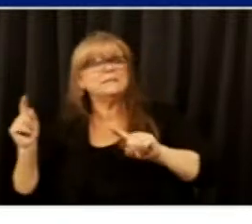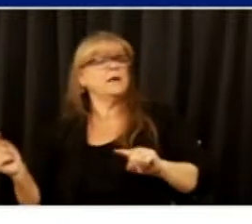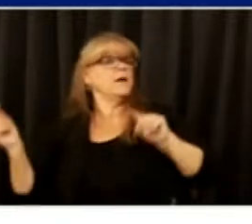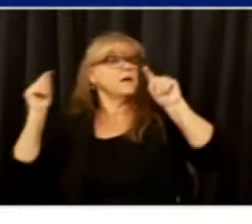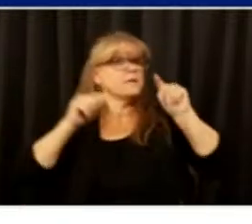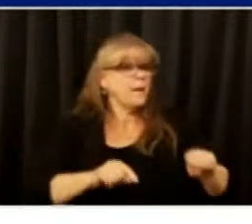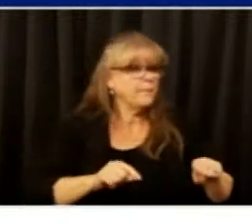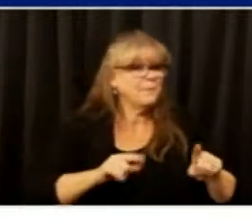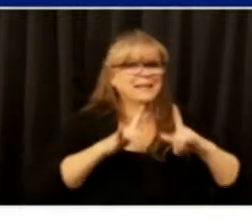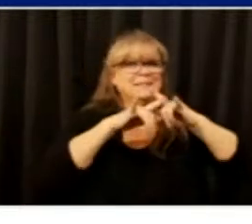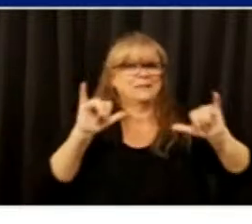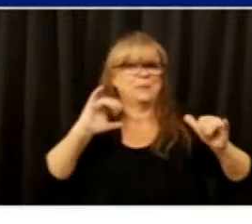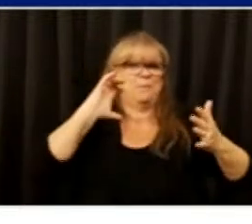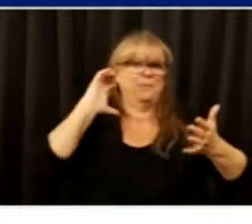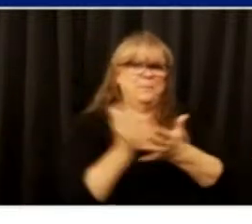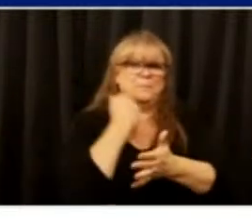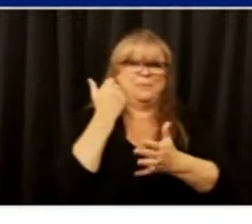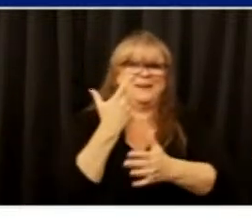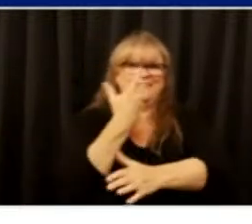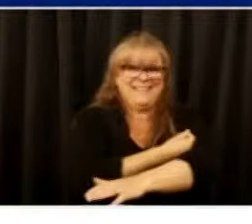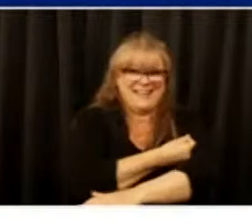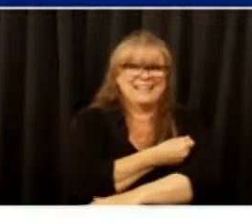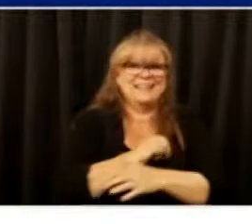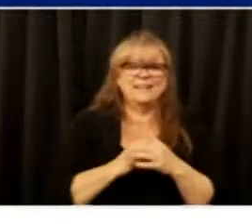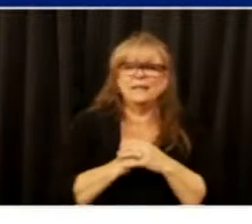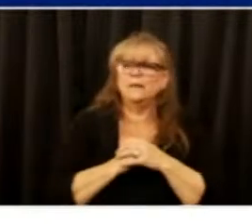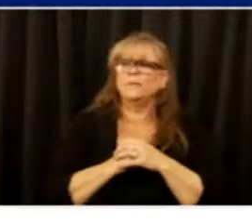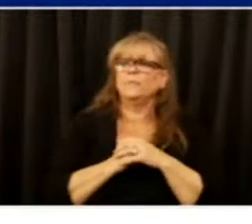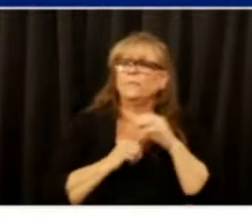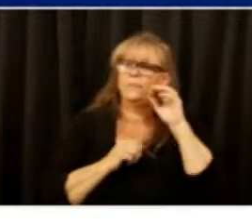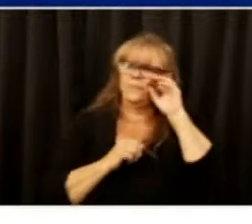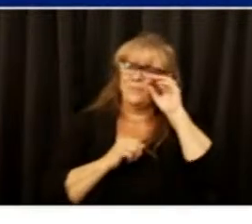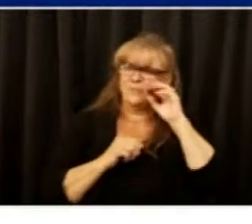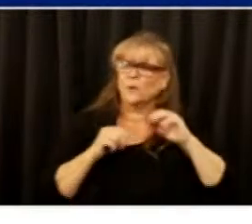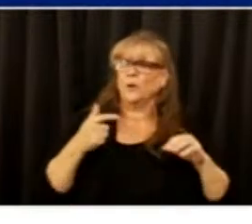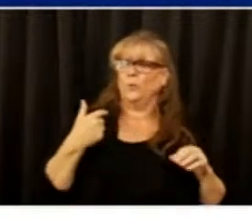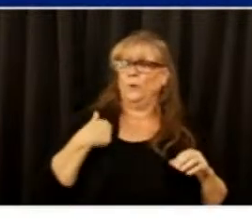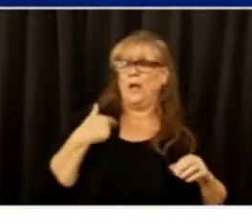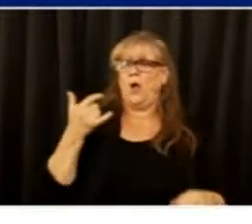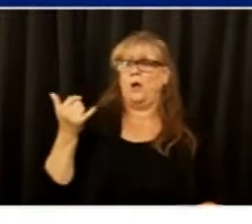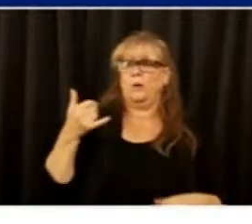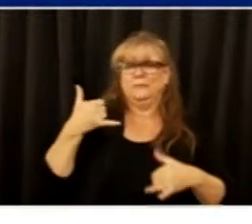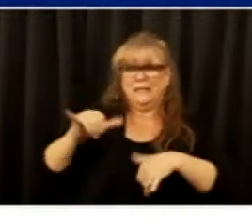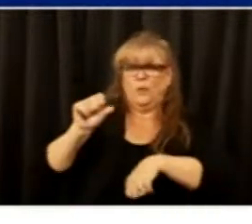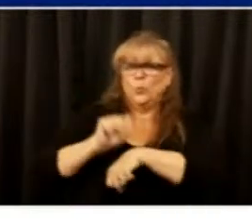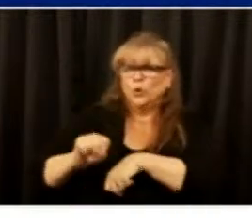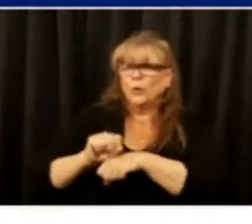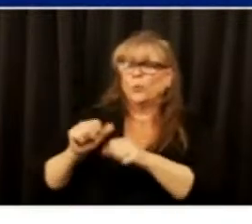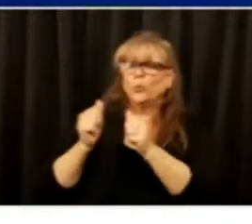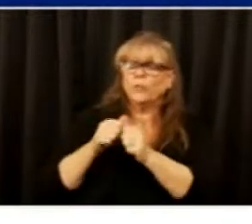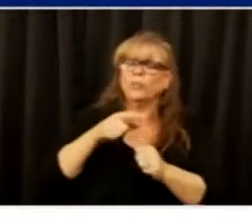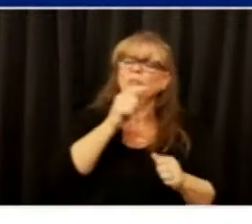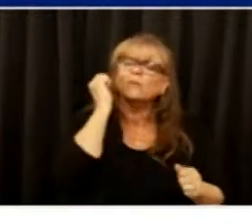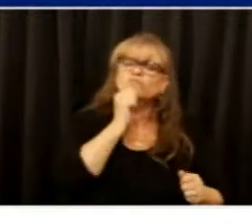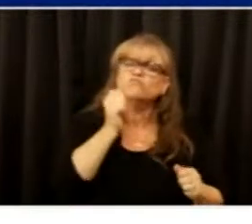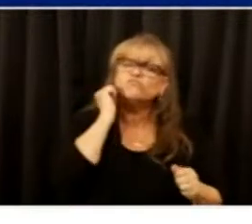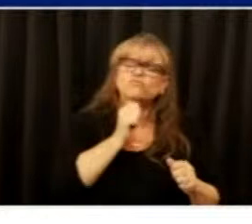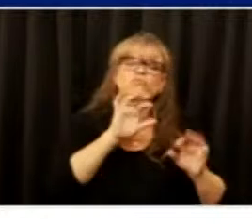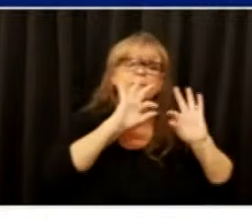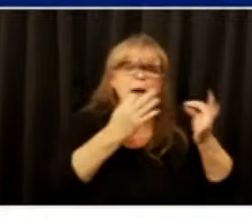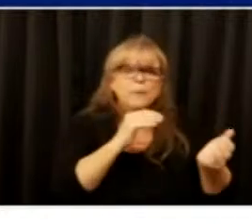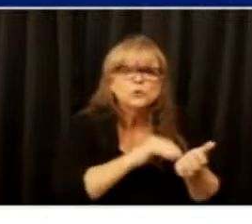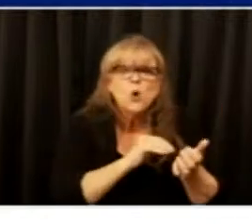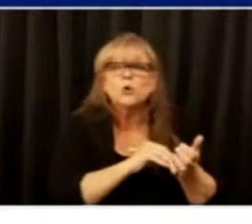issue. And in order to meet Coloradans where they are, we're continuing to build stronger partnerships with primary care providers that serve communities across our